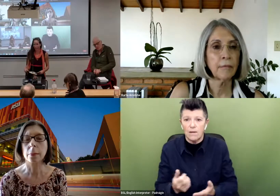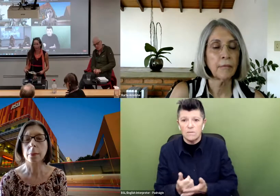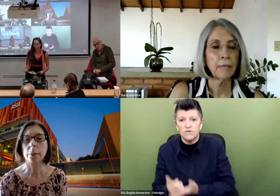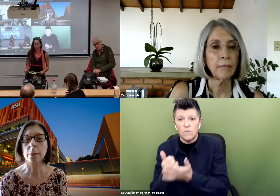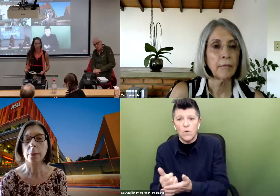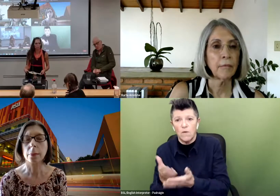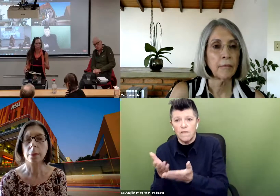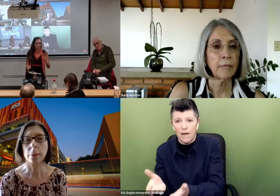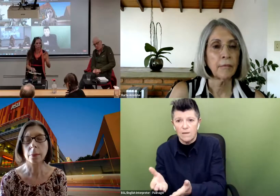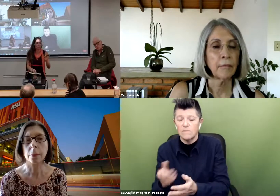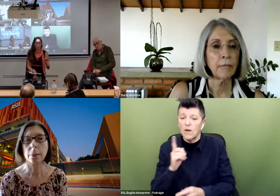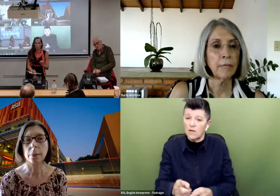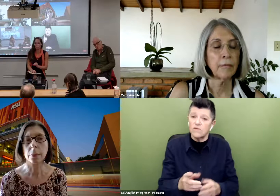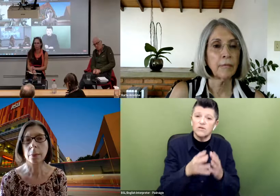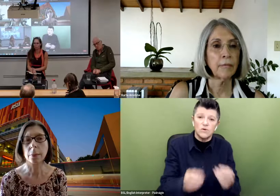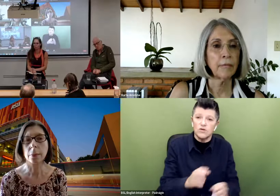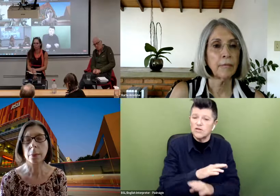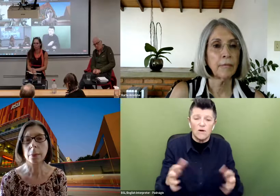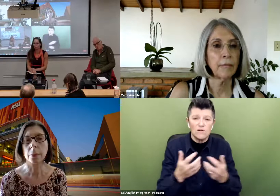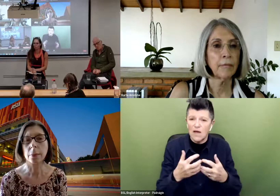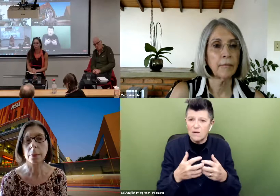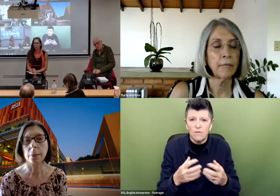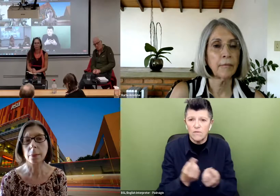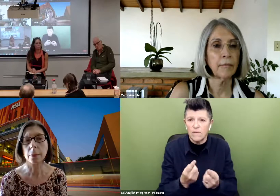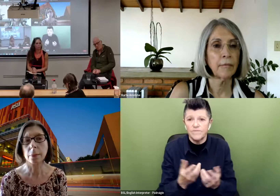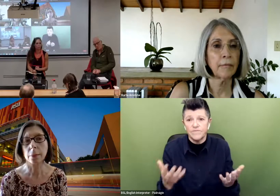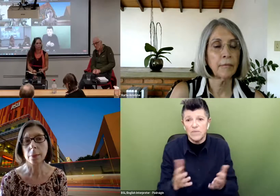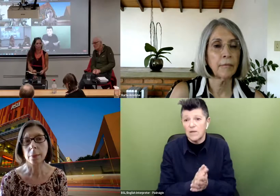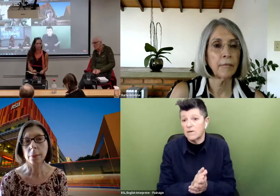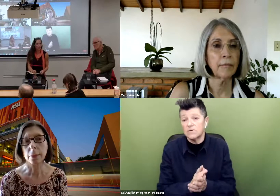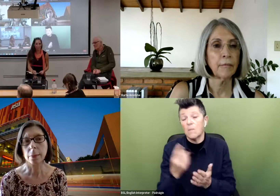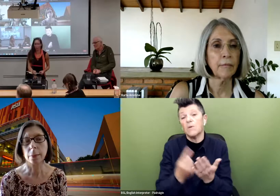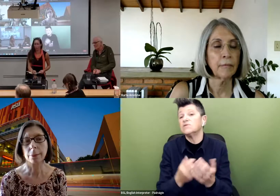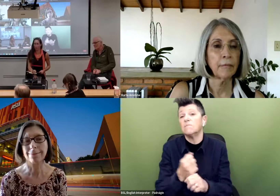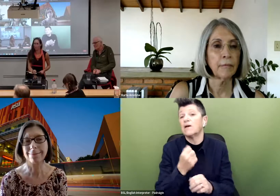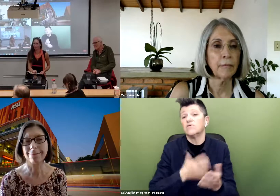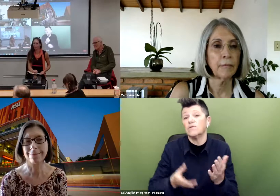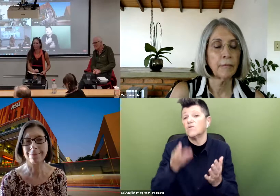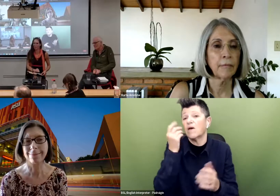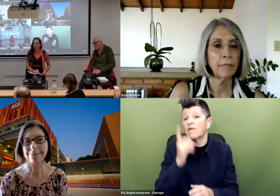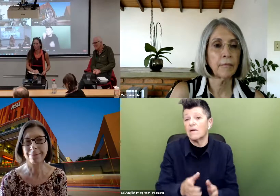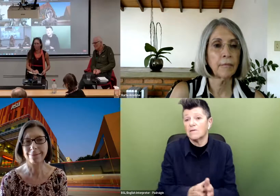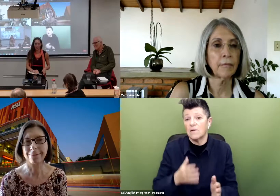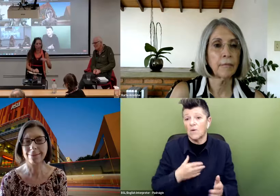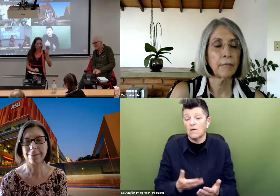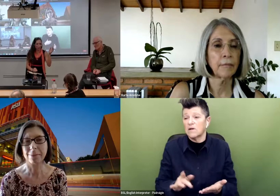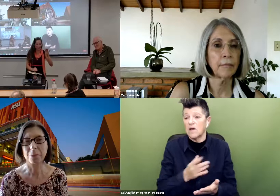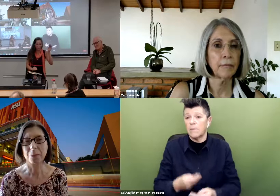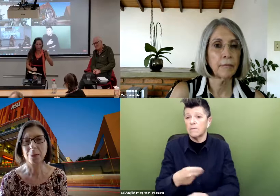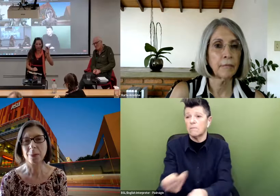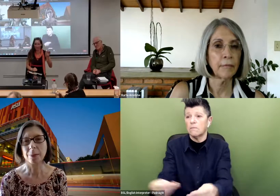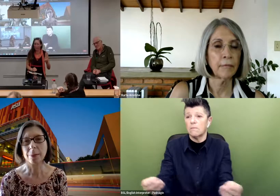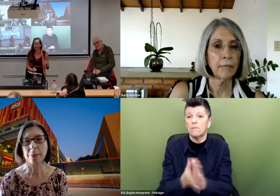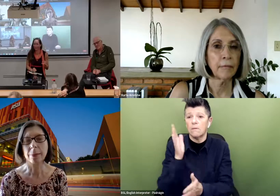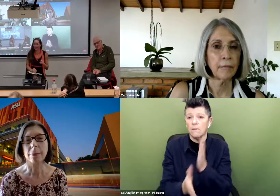a technical one, which is not something that policymakers want to hear, by the way. They just want to know, give everybody a tablet and we'll be, social cultural